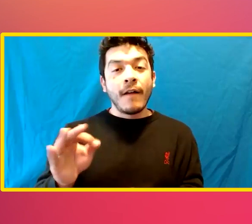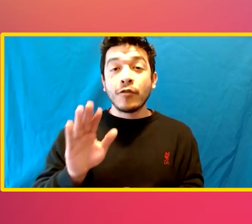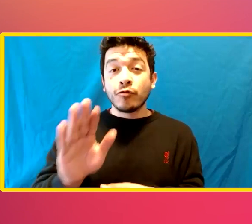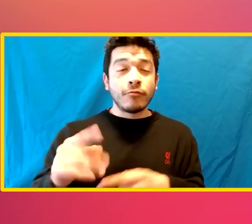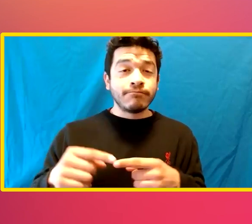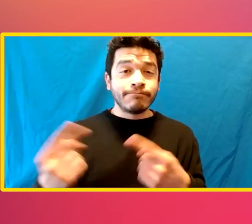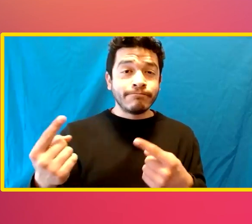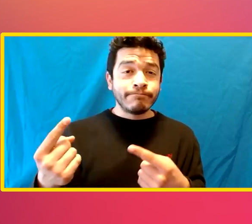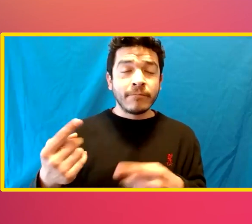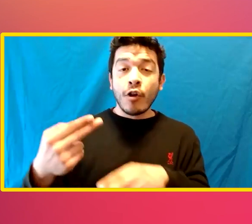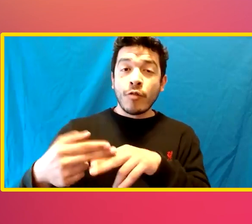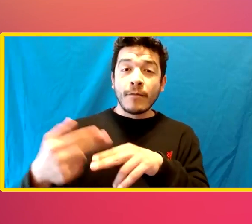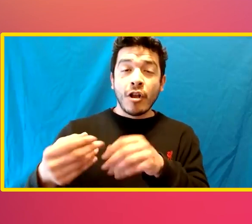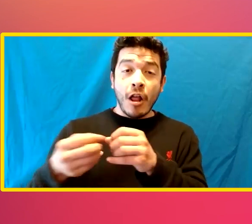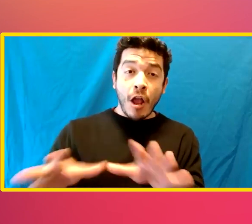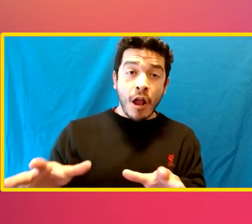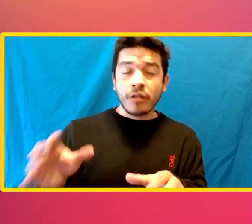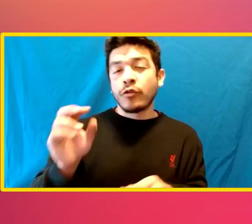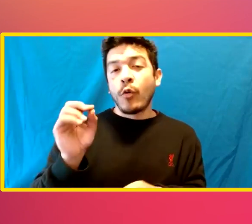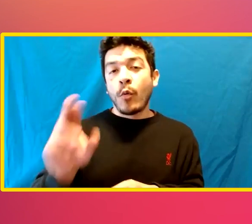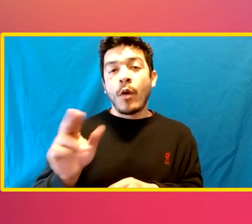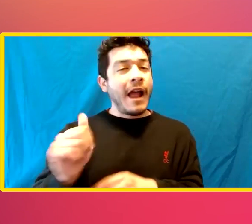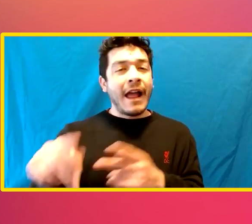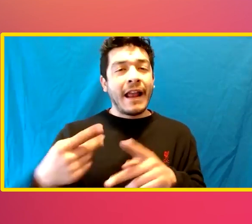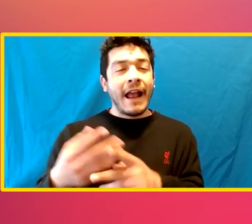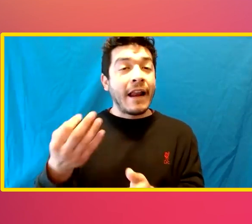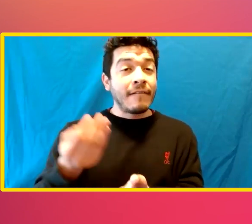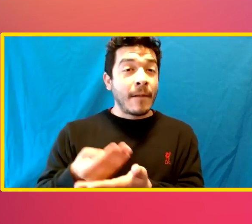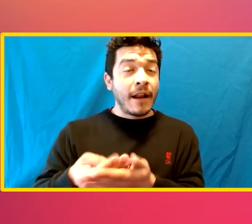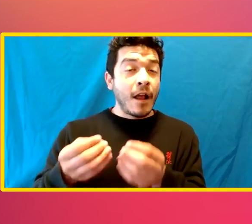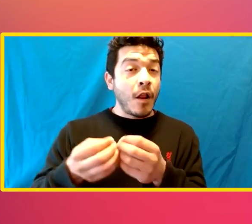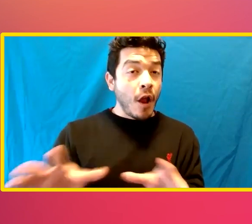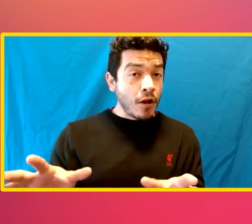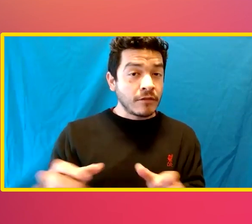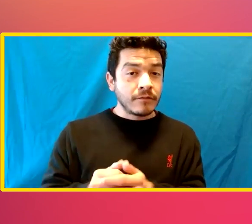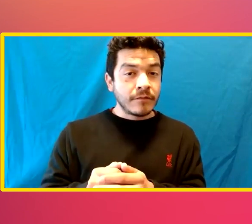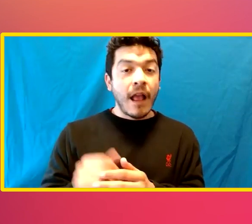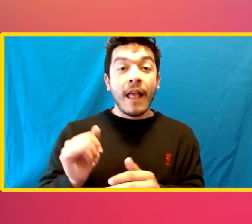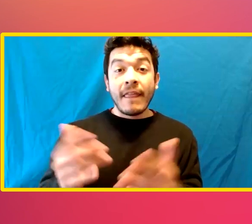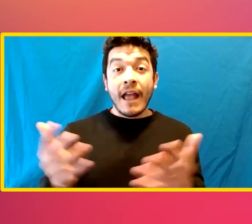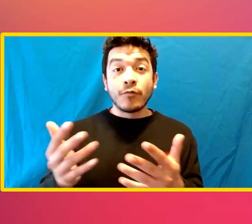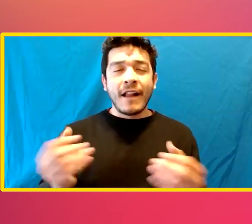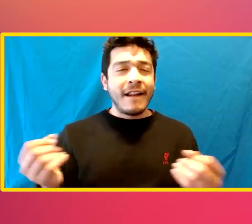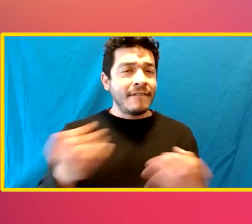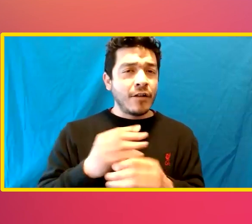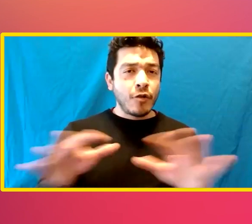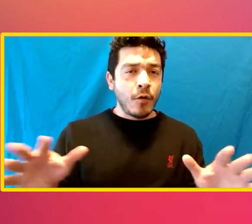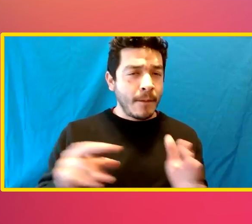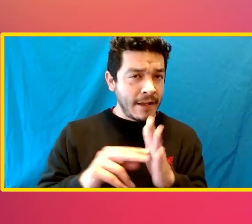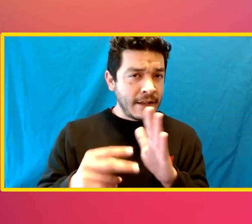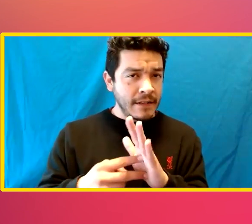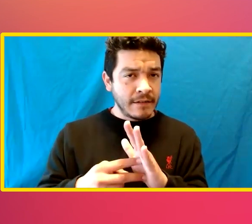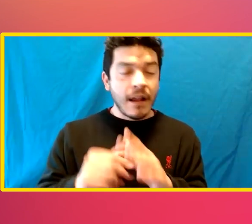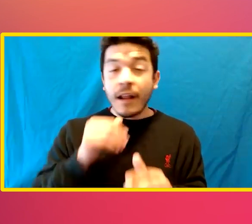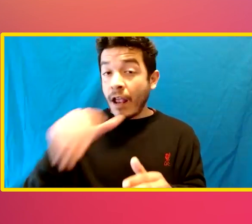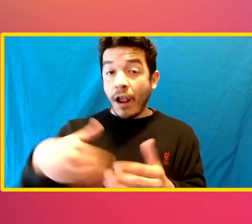any reputational loss or any Mm. kind of funding loss, right? So that's what fearless means. Not